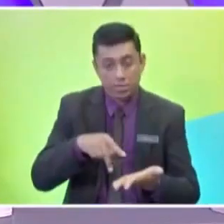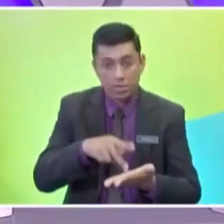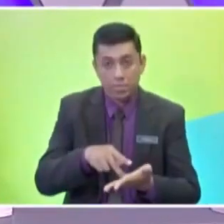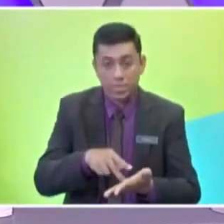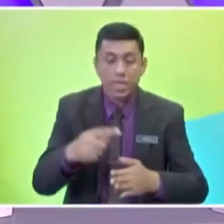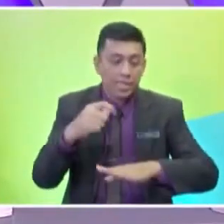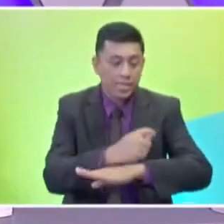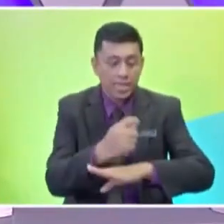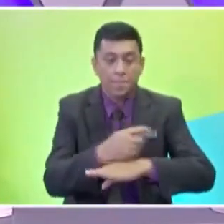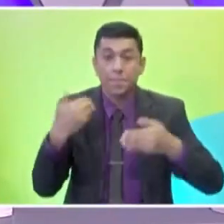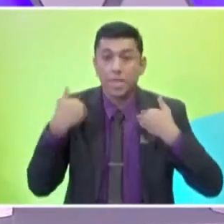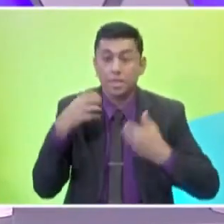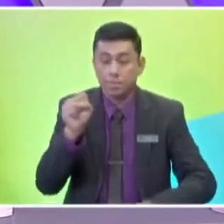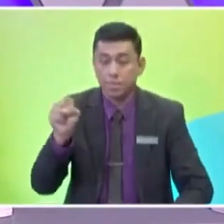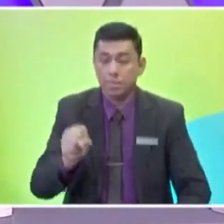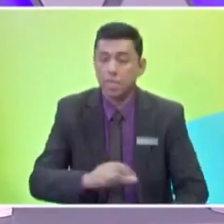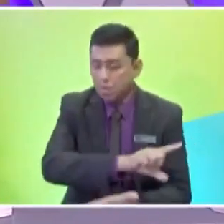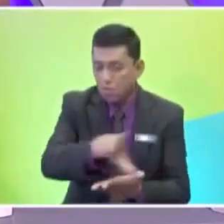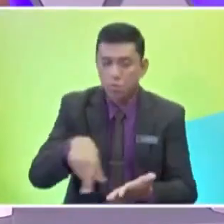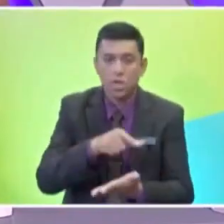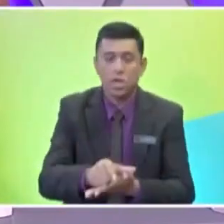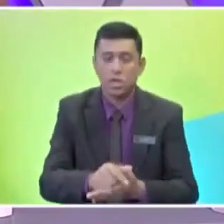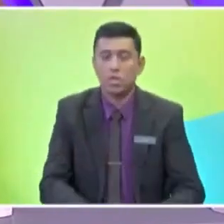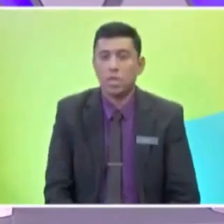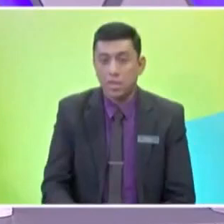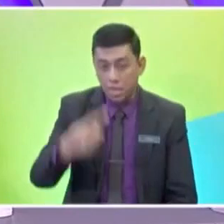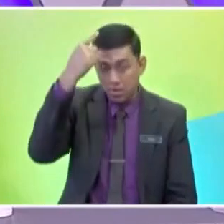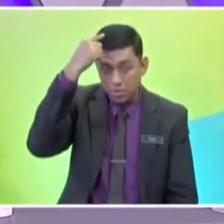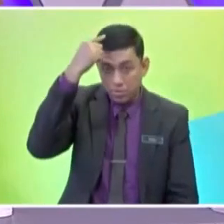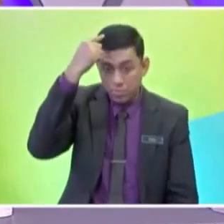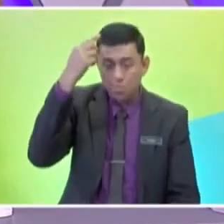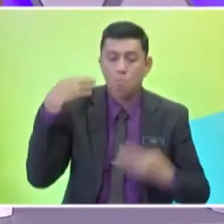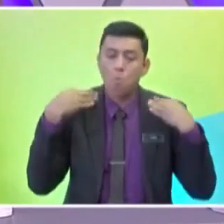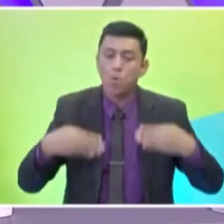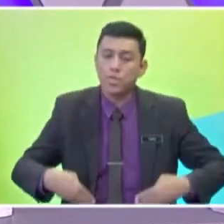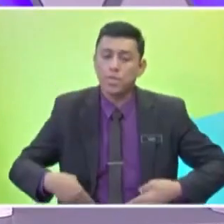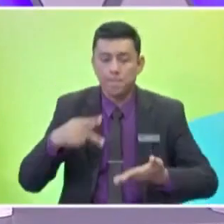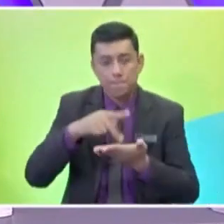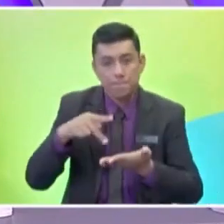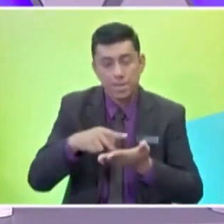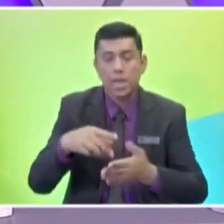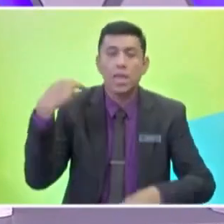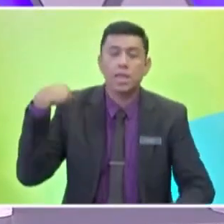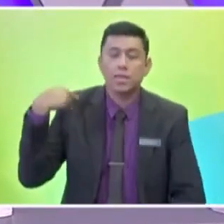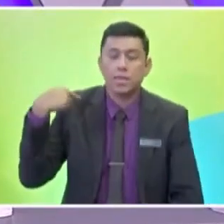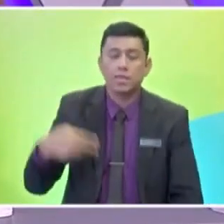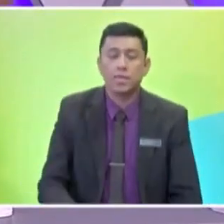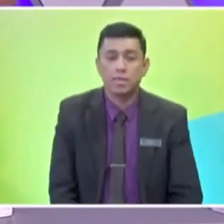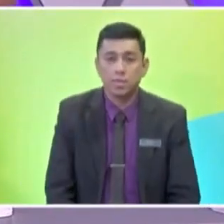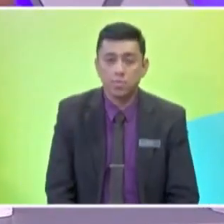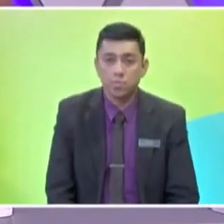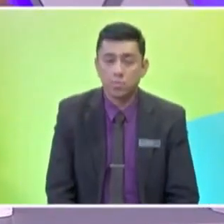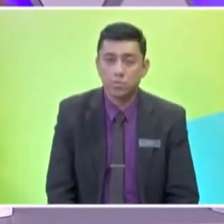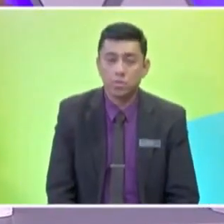tame animals. So, all animals, they have the head, they have the body parts, they have legs, okay?